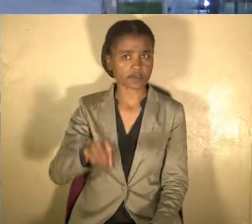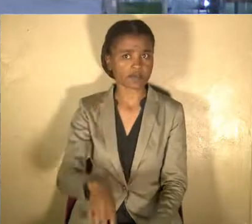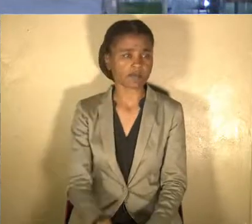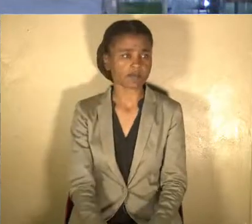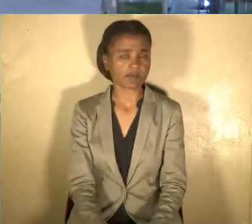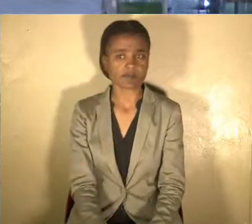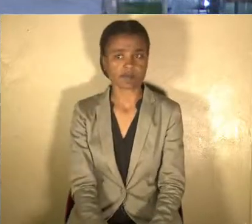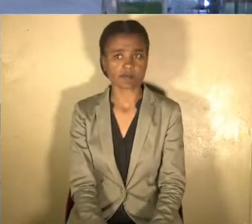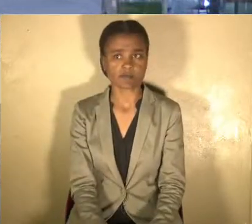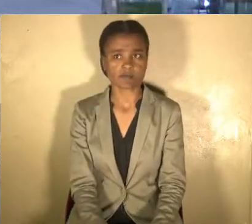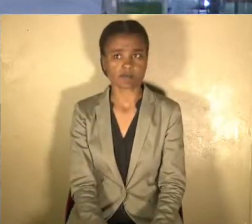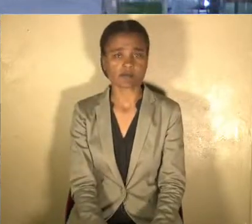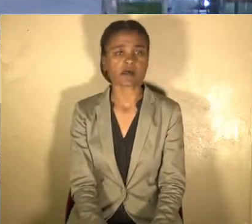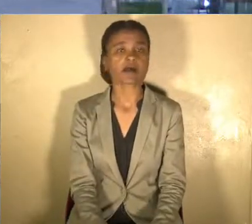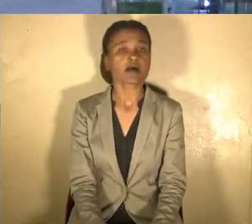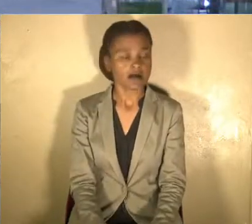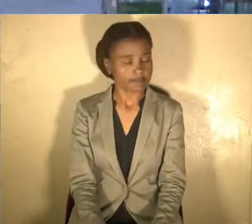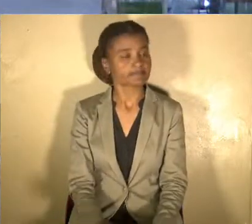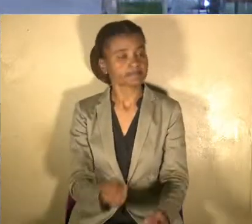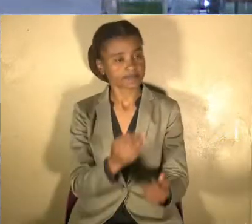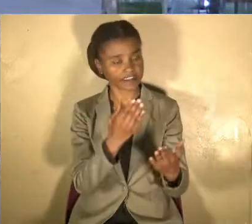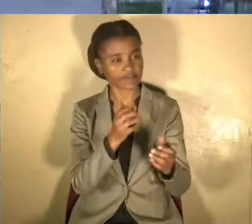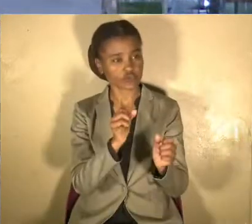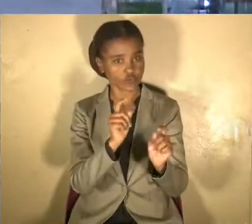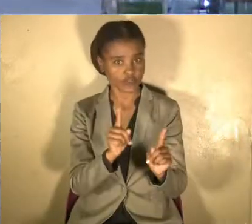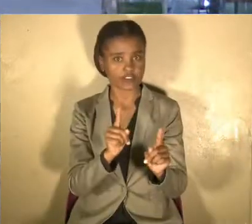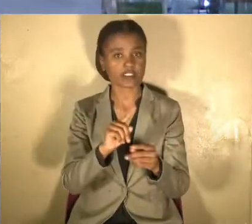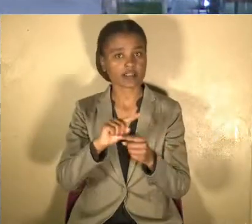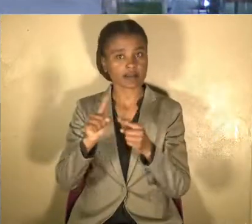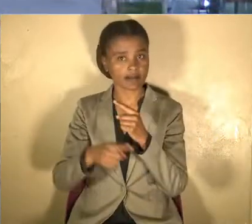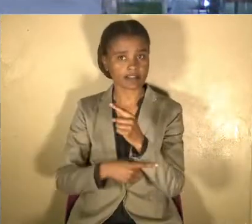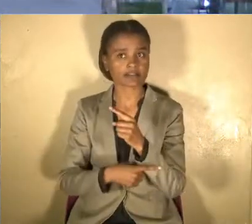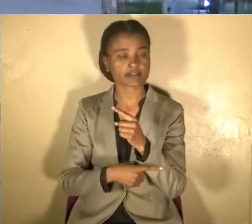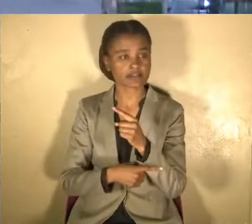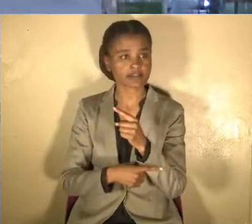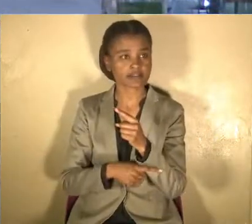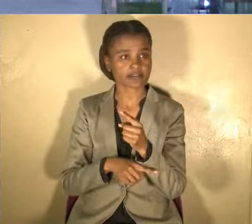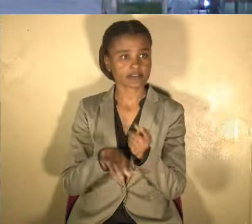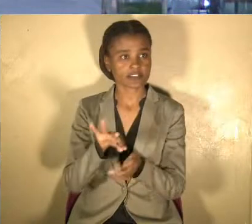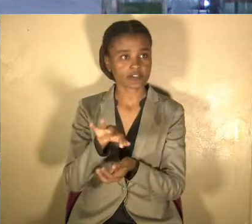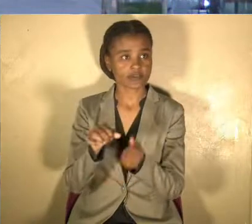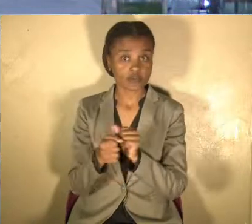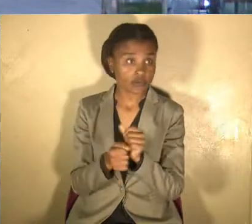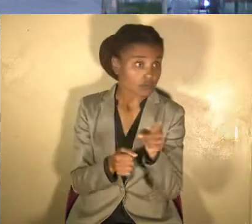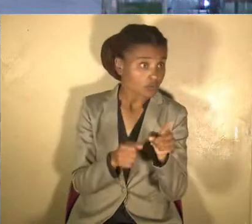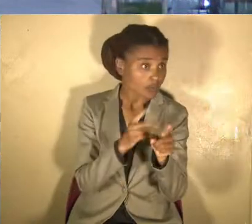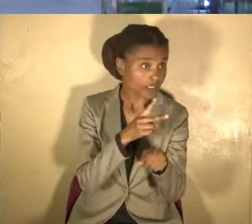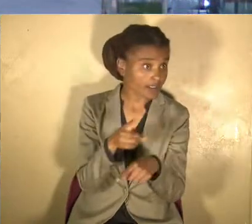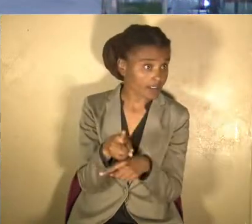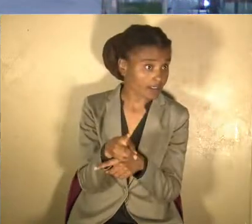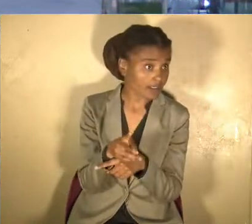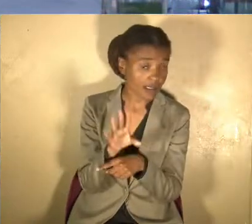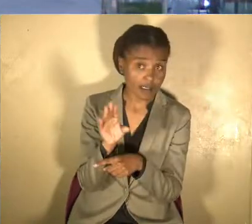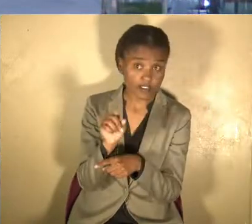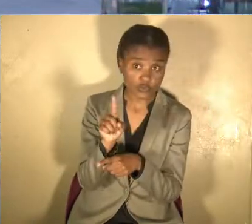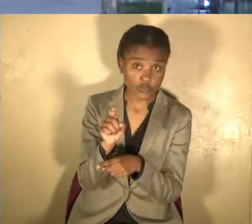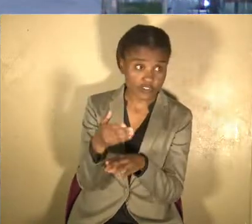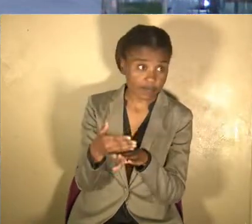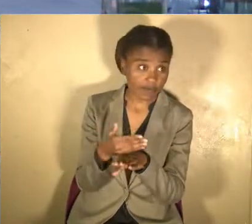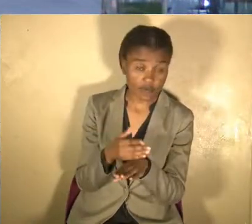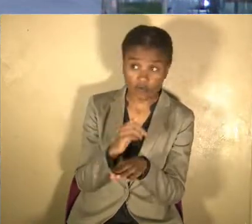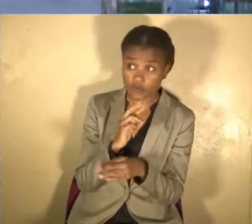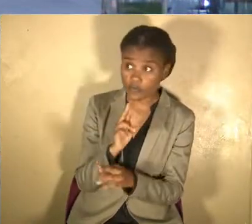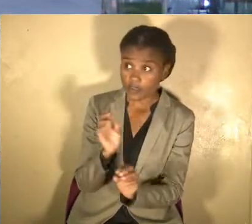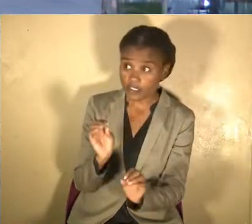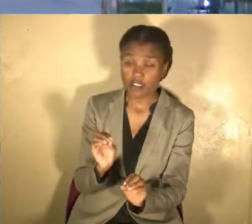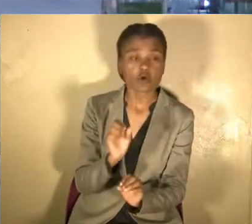up and then re tswalle ne. Oh, le wena o ba tlo etsa follow up, you asked a question before, maybe you have not been responded to. Okay, I'll give